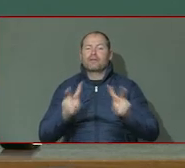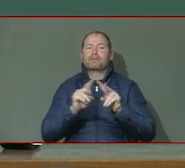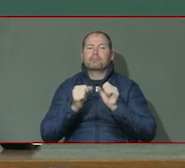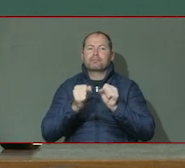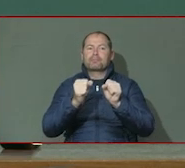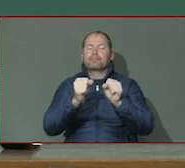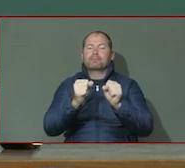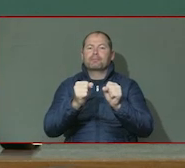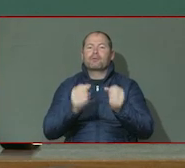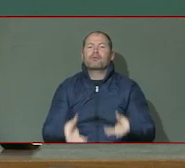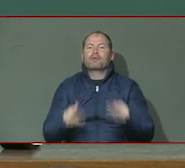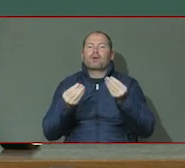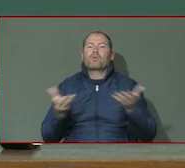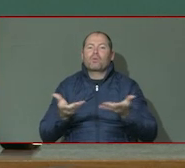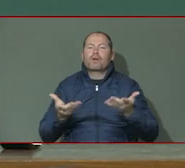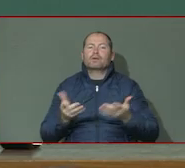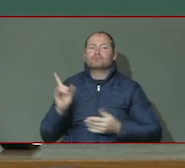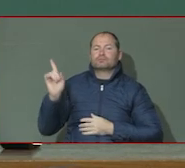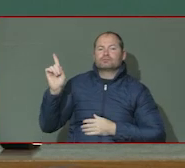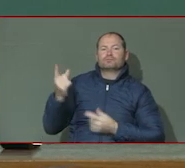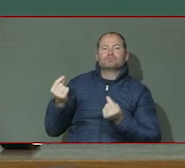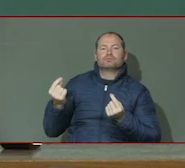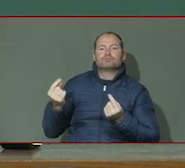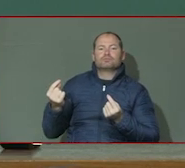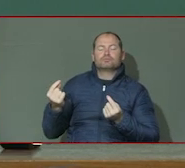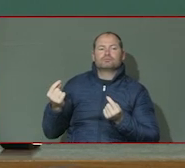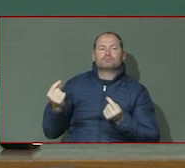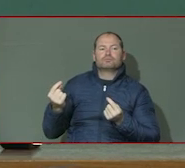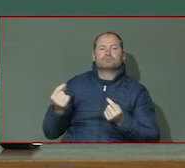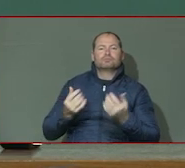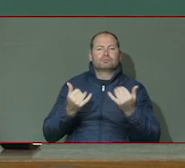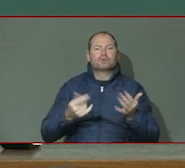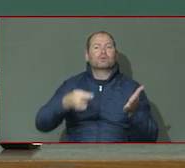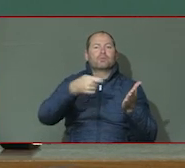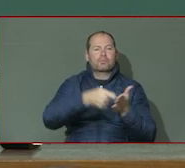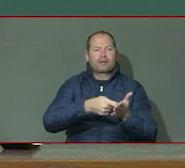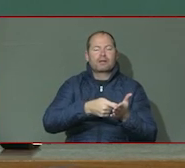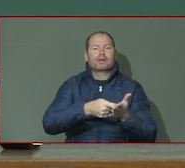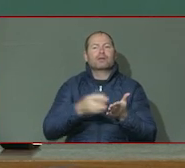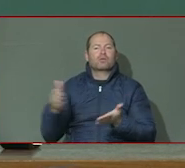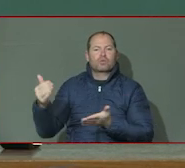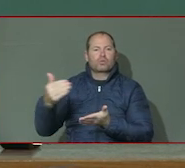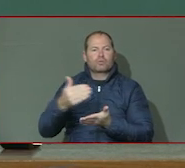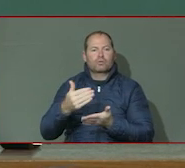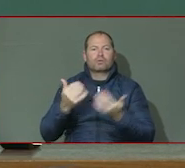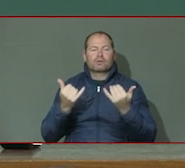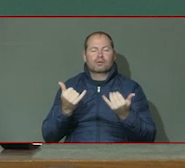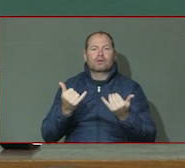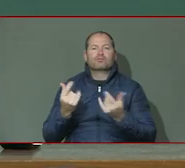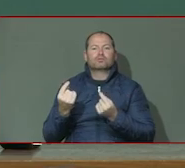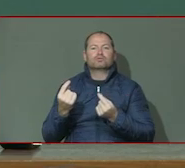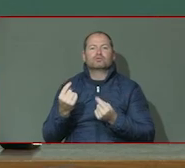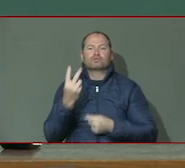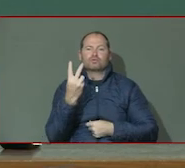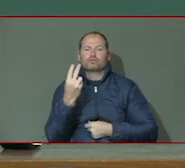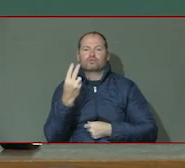to calculate the carrying value? Cost price minus accumulated. So cost price minus accumulated will